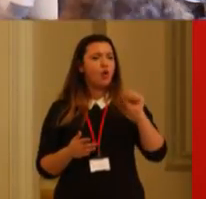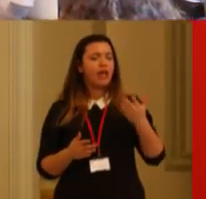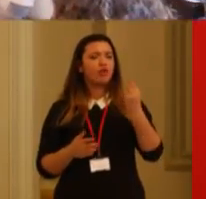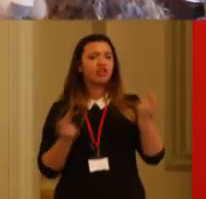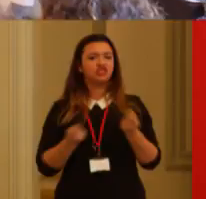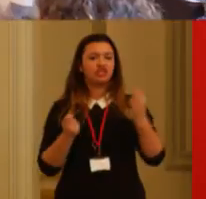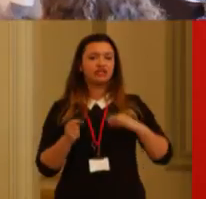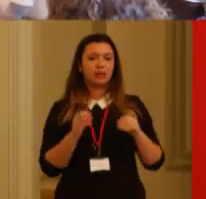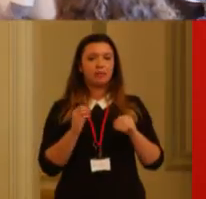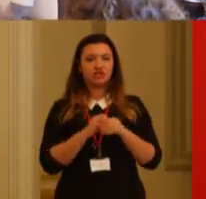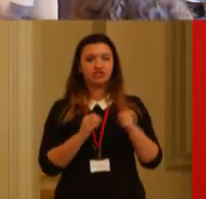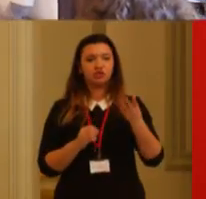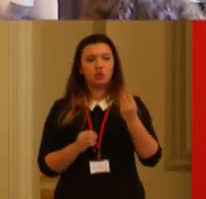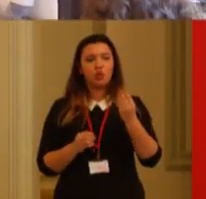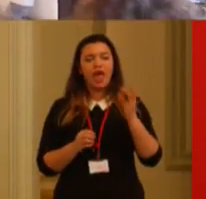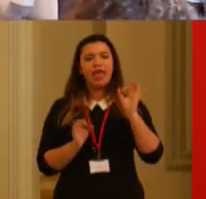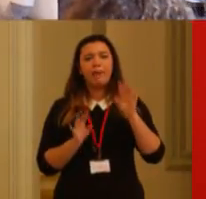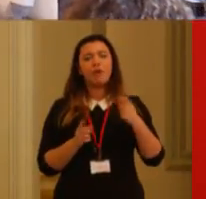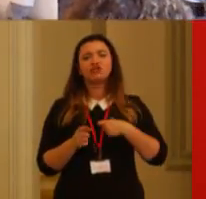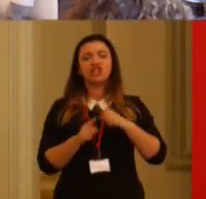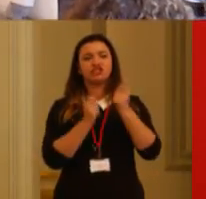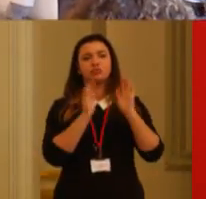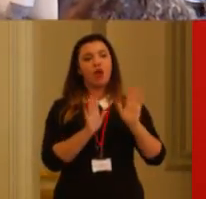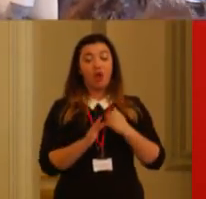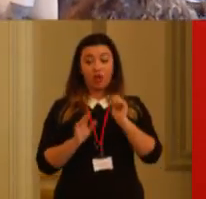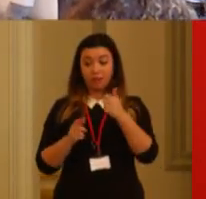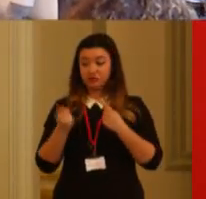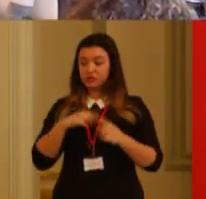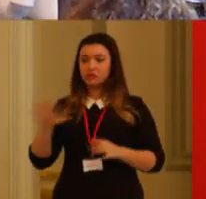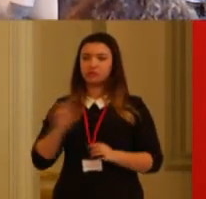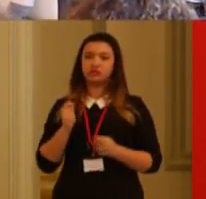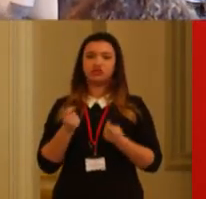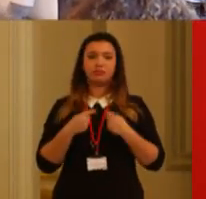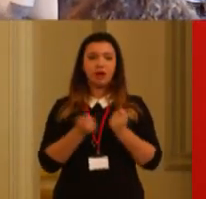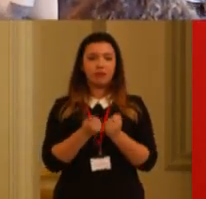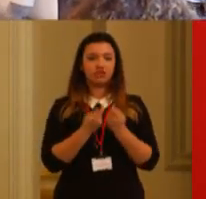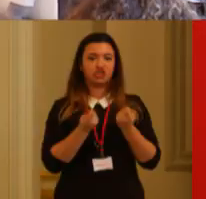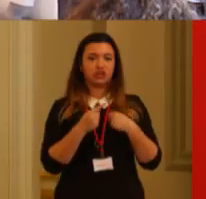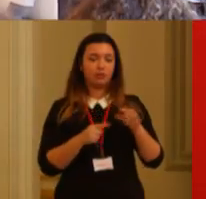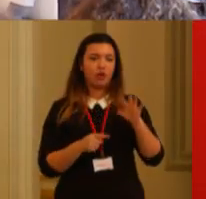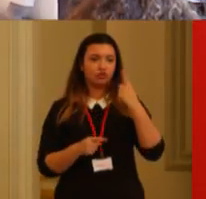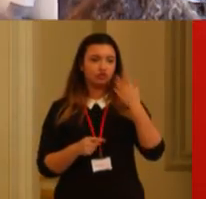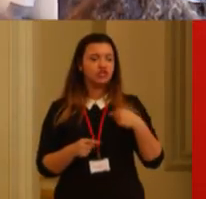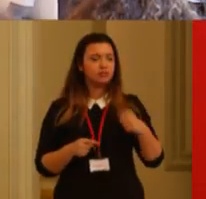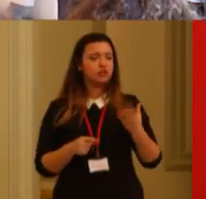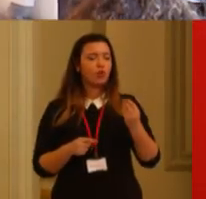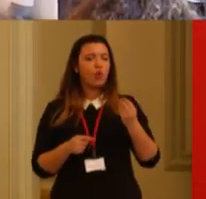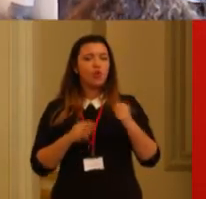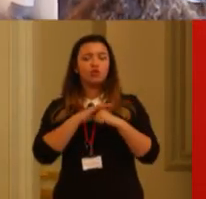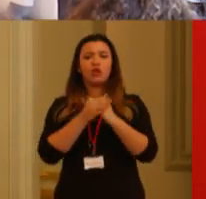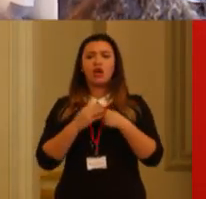with regards to participation, and they do their best to attract the biggest talent, private businesses. We're now living in a